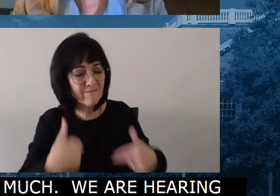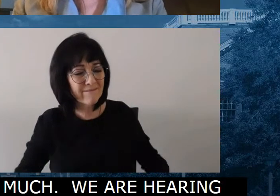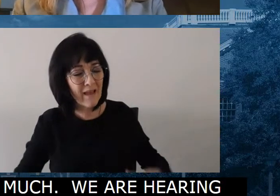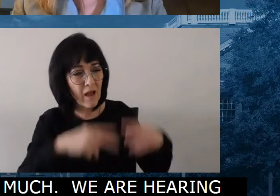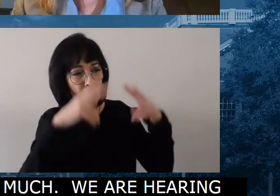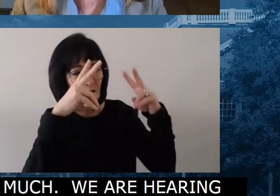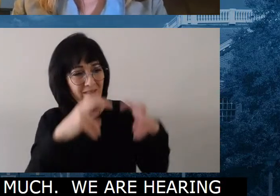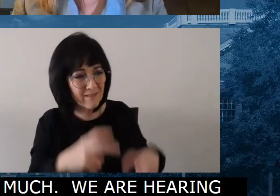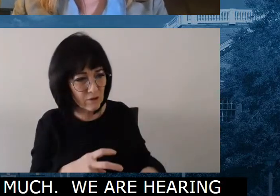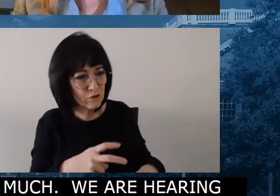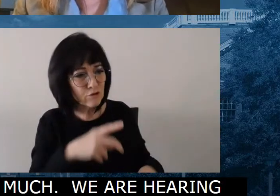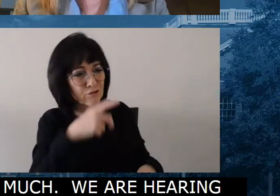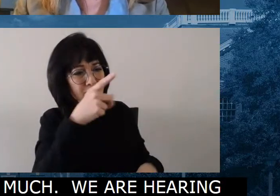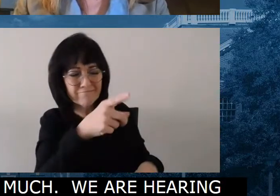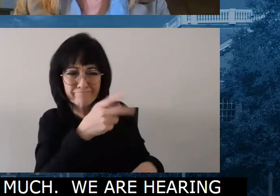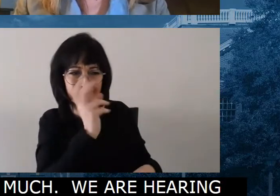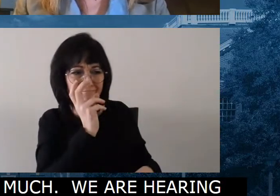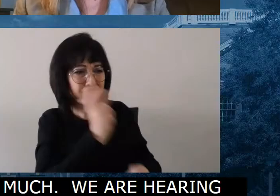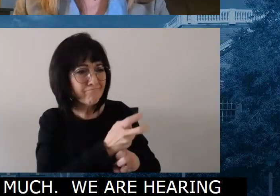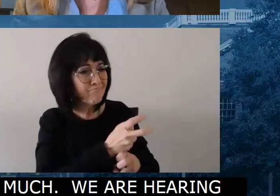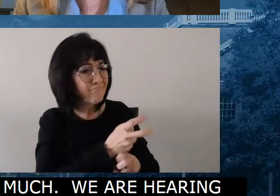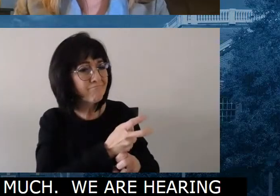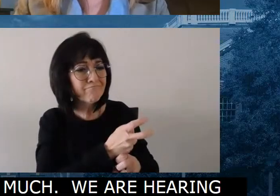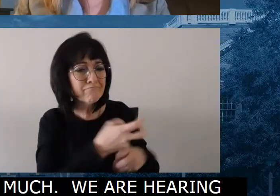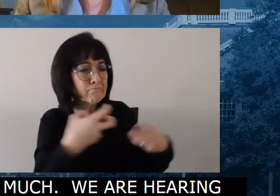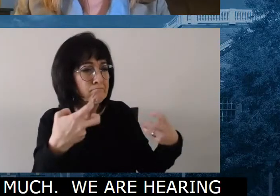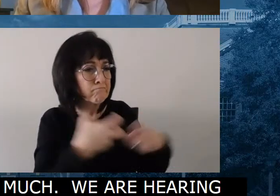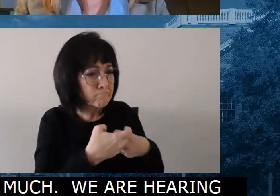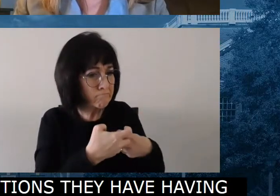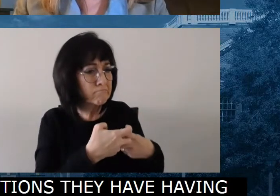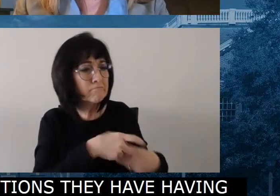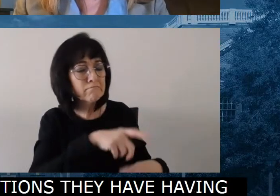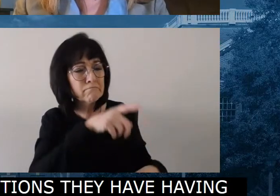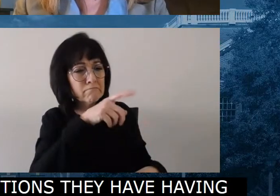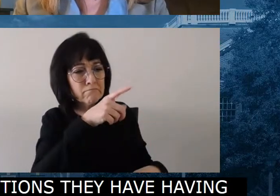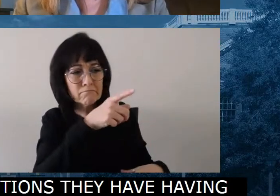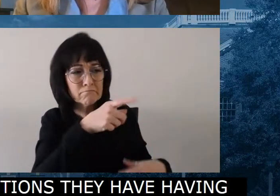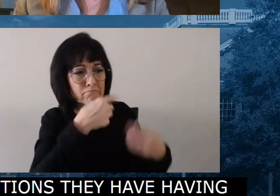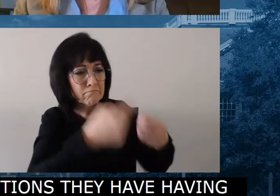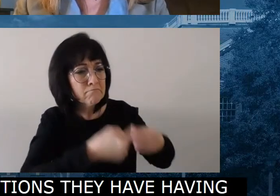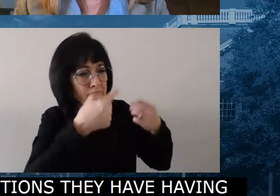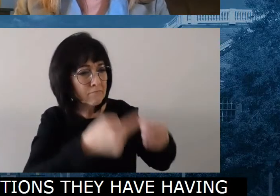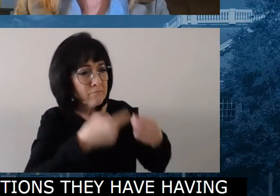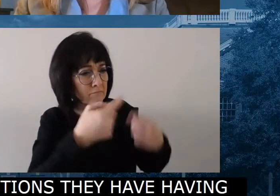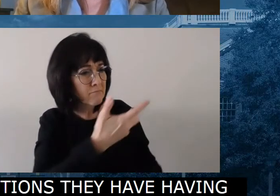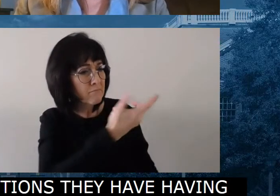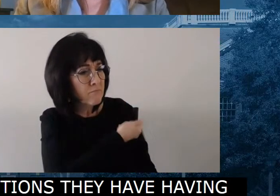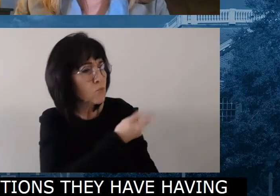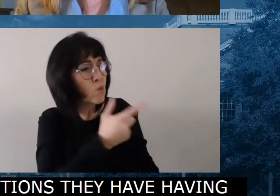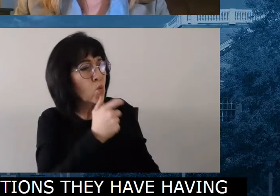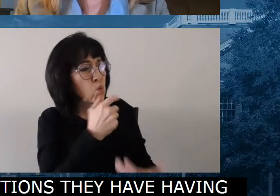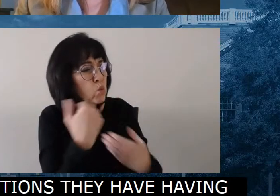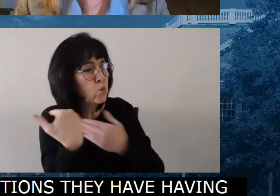hospital systems or healthcare systems in some cases. What is their recourse, and who's responsible for educating